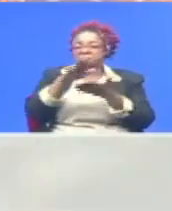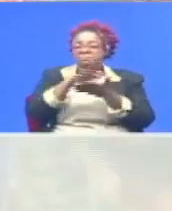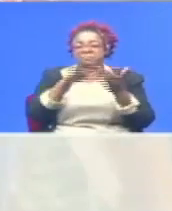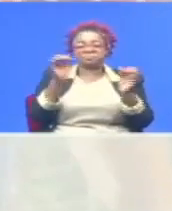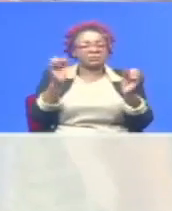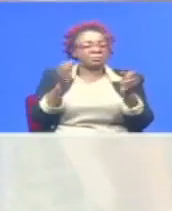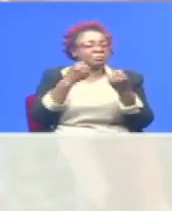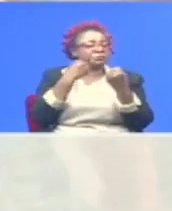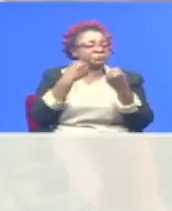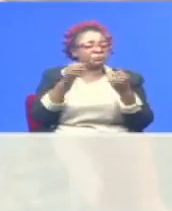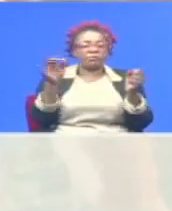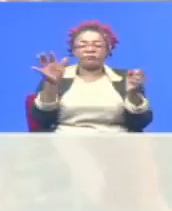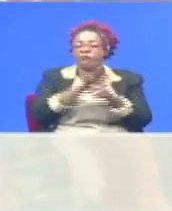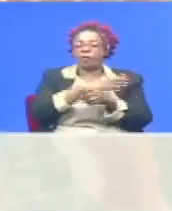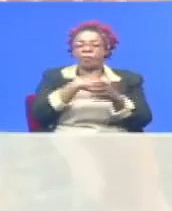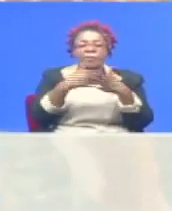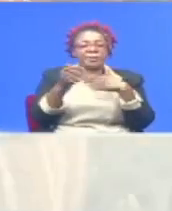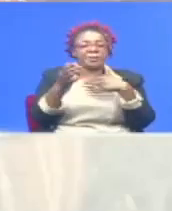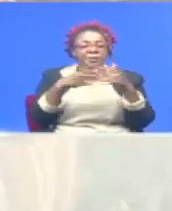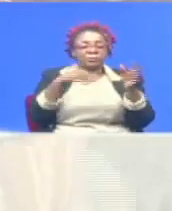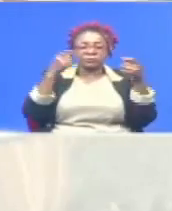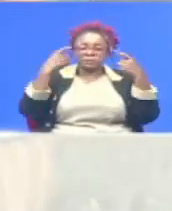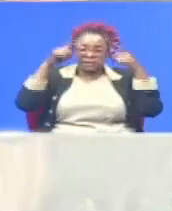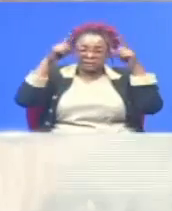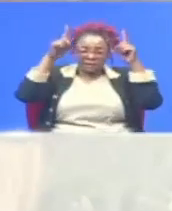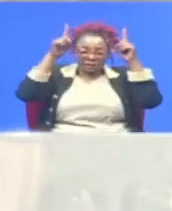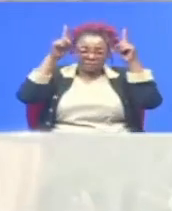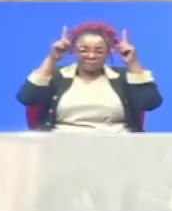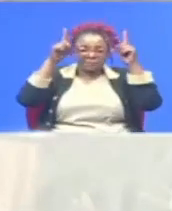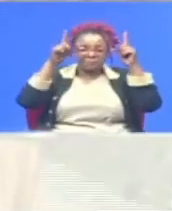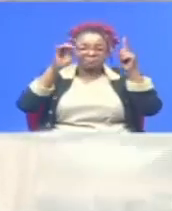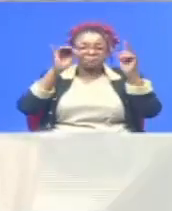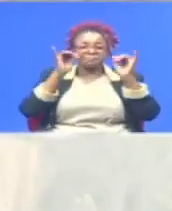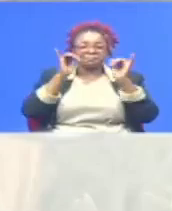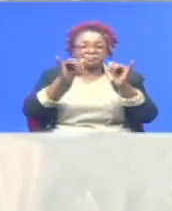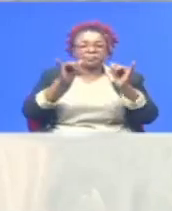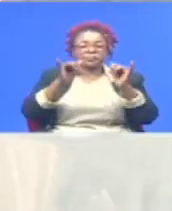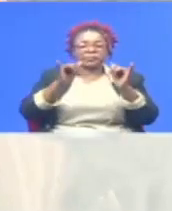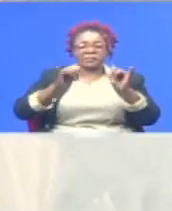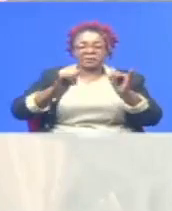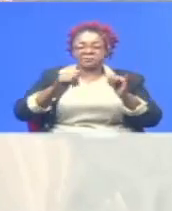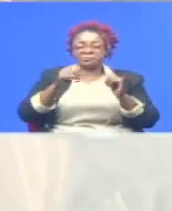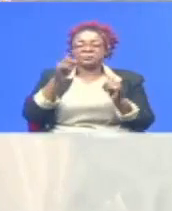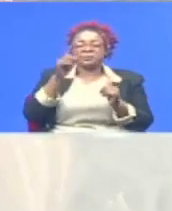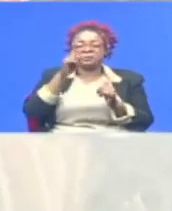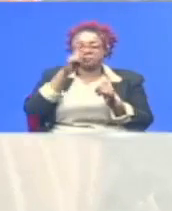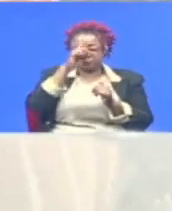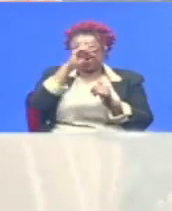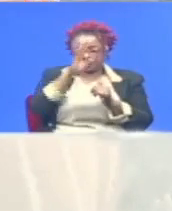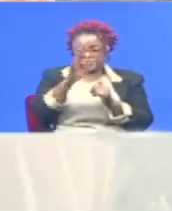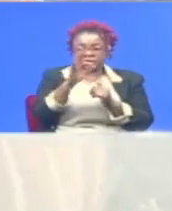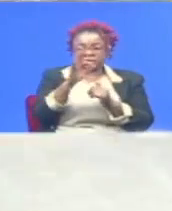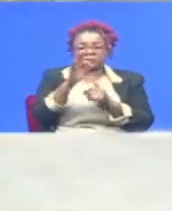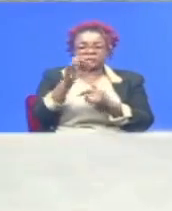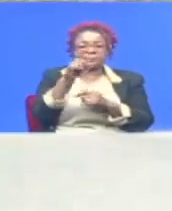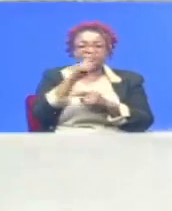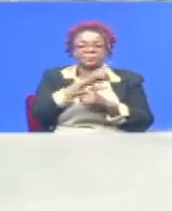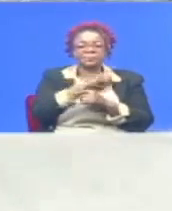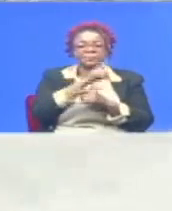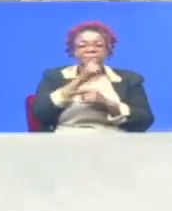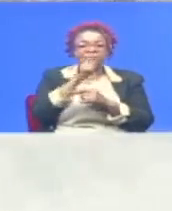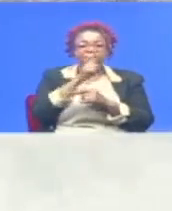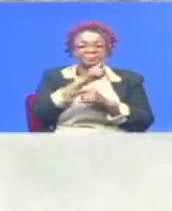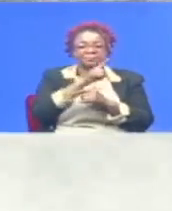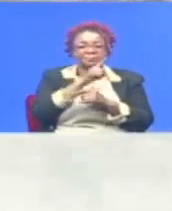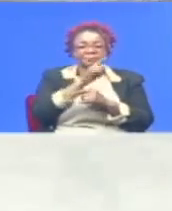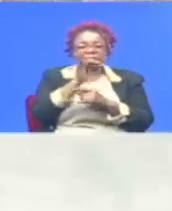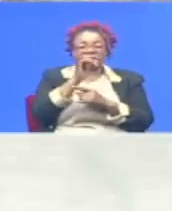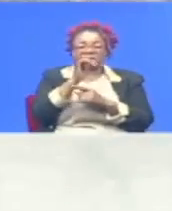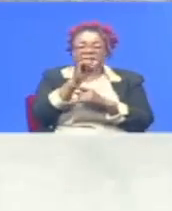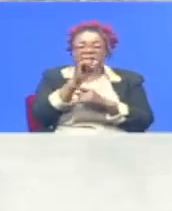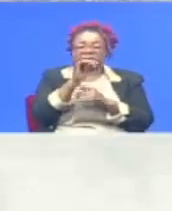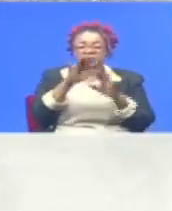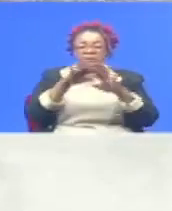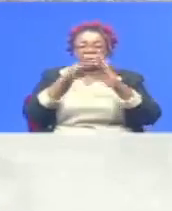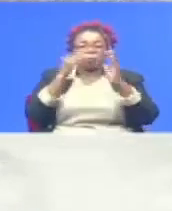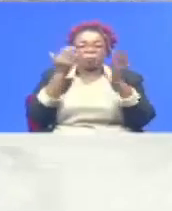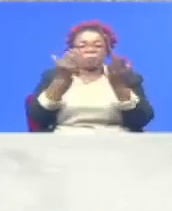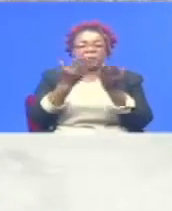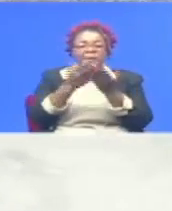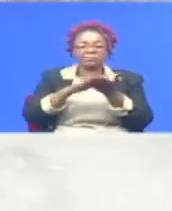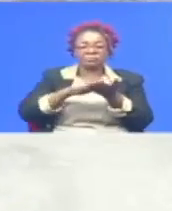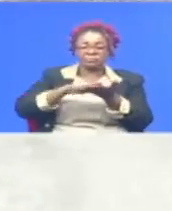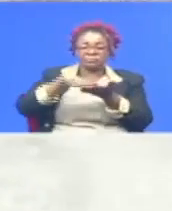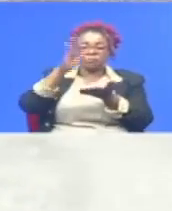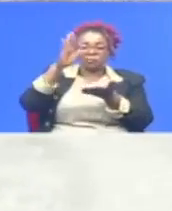stars, the magnificent yet critically endangered mountain bongos. This is the world's most spectacular